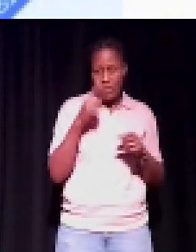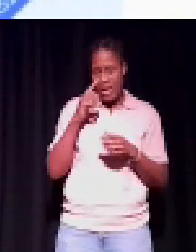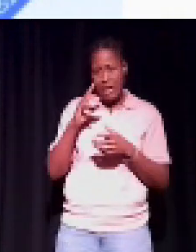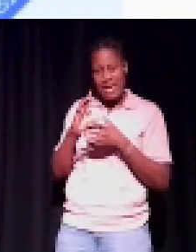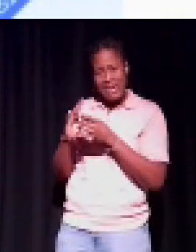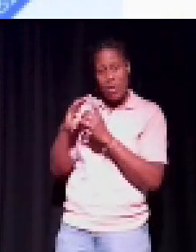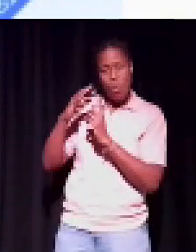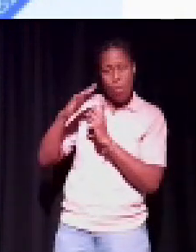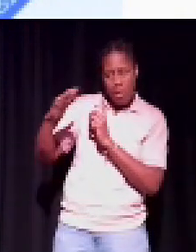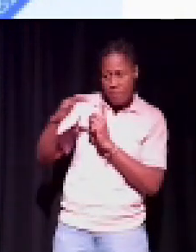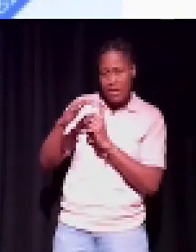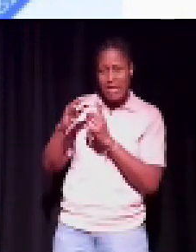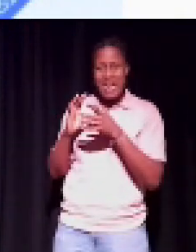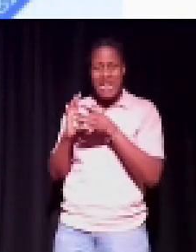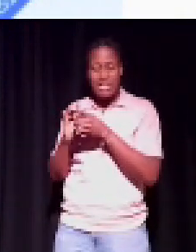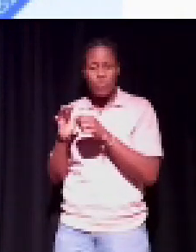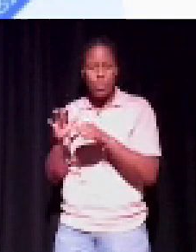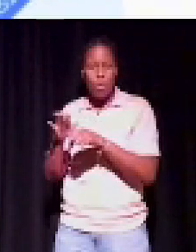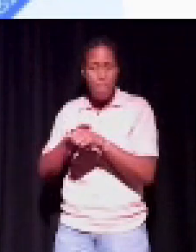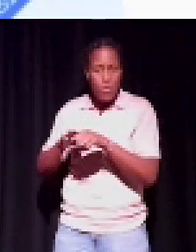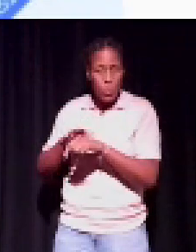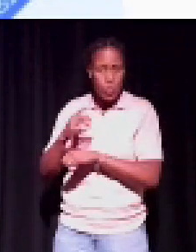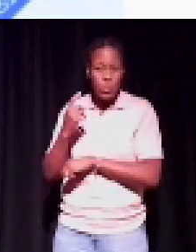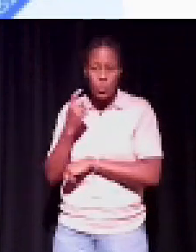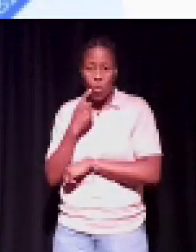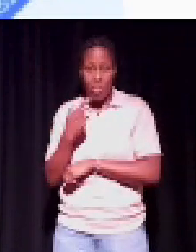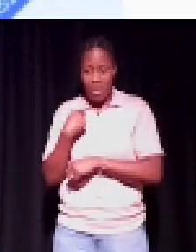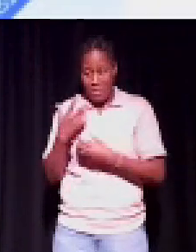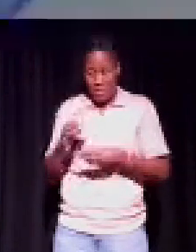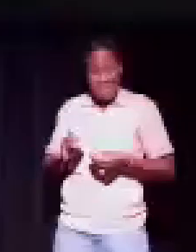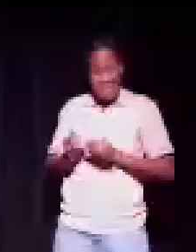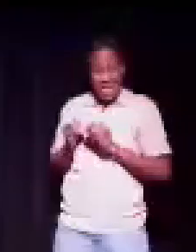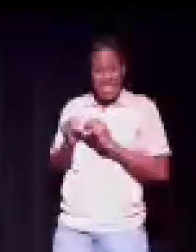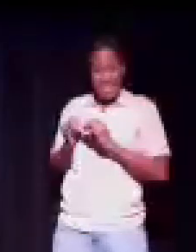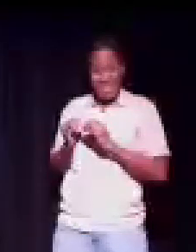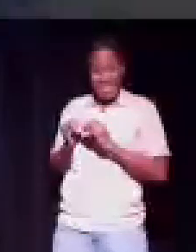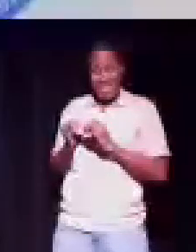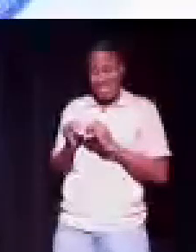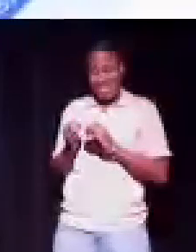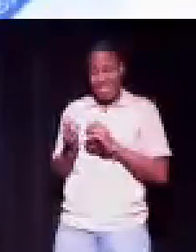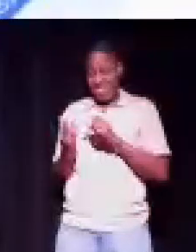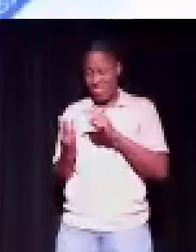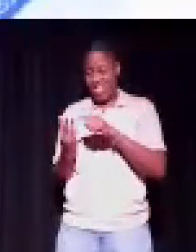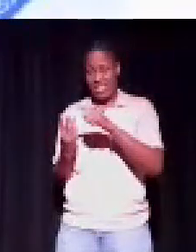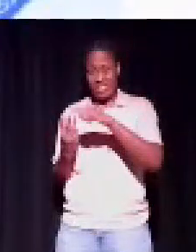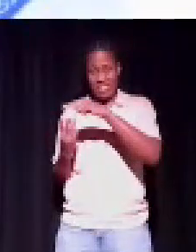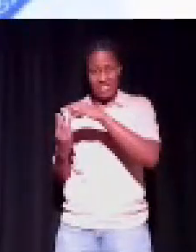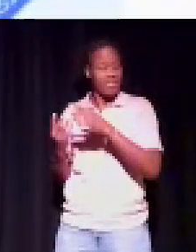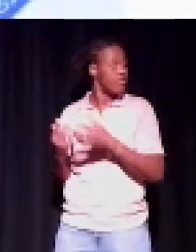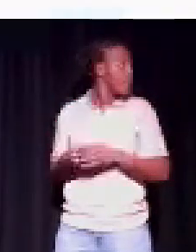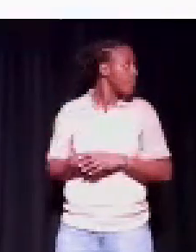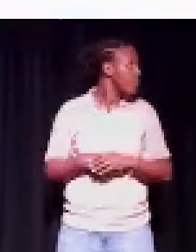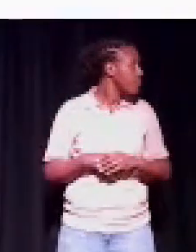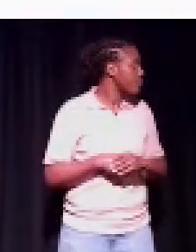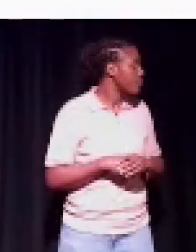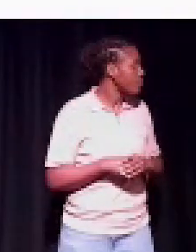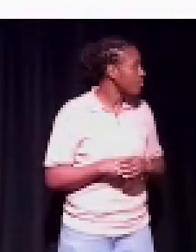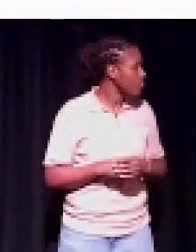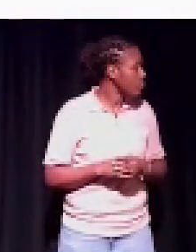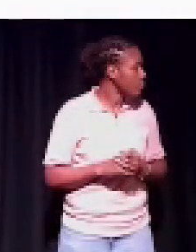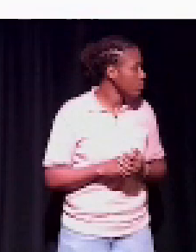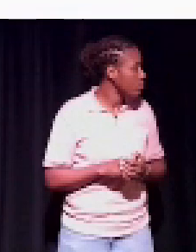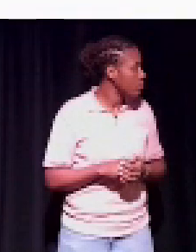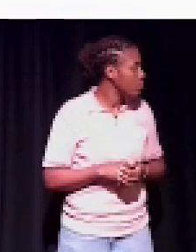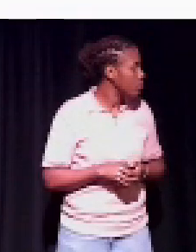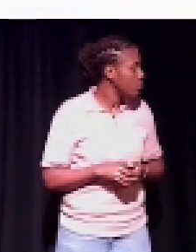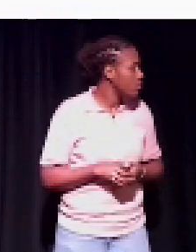it to Bluetooth. So that's exactly what I made. If we could have the next slide. Oh, that's me unplugging